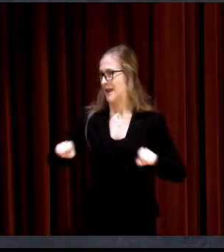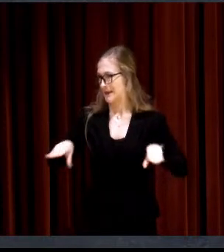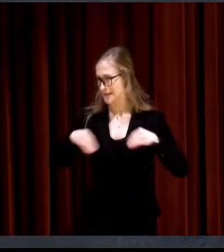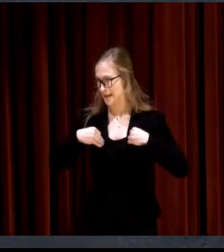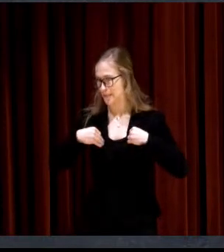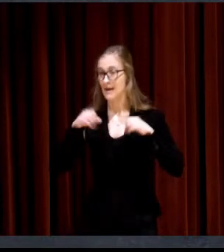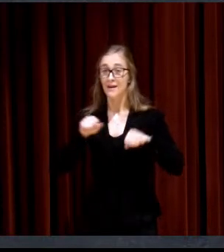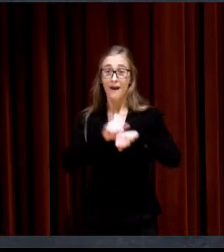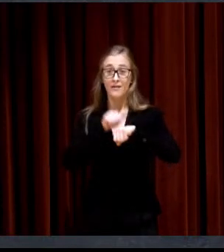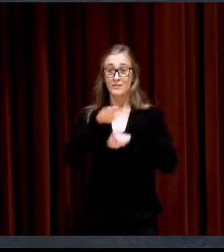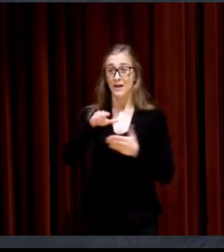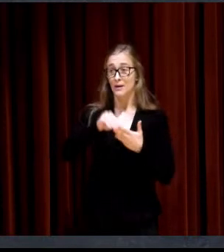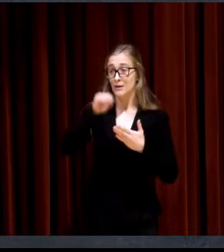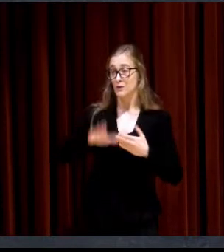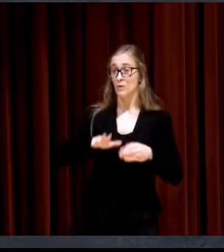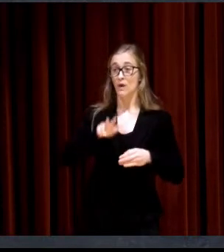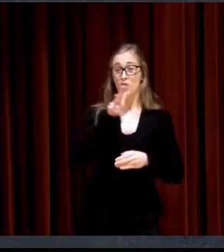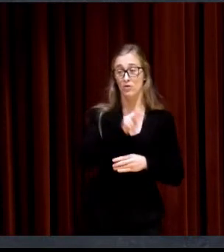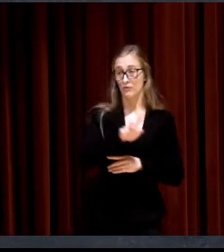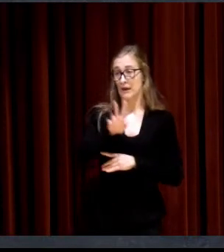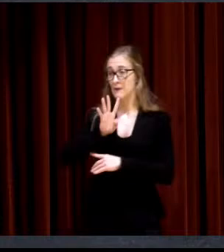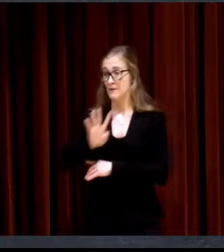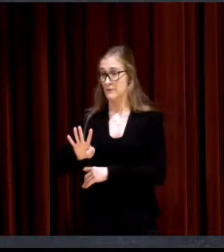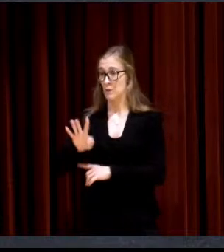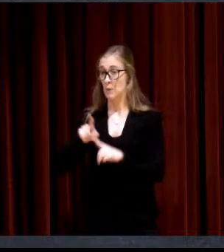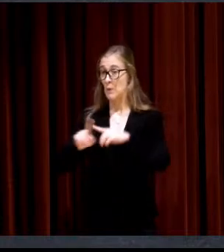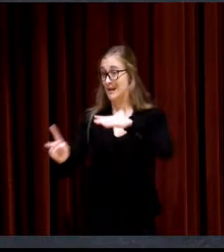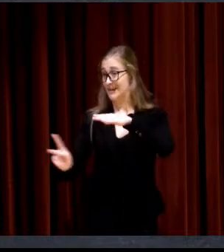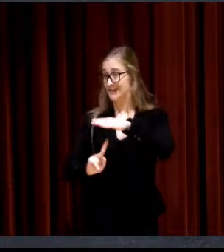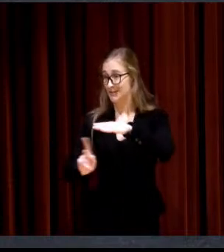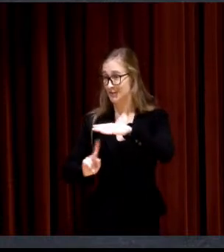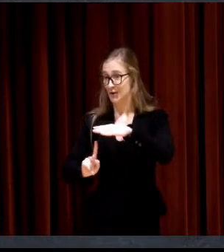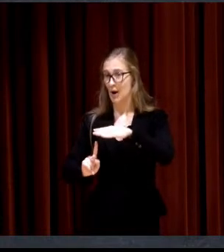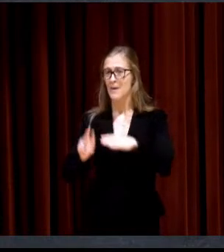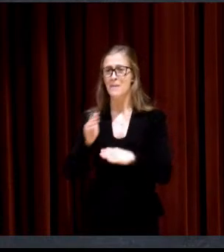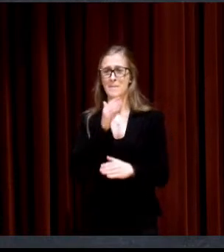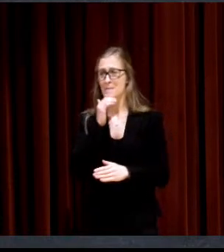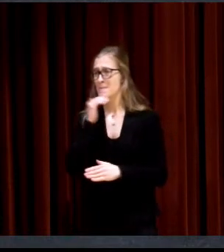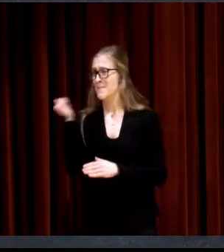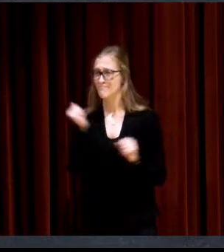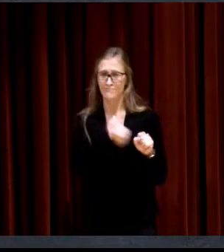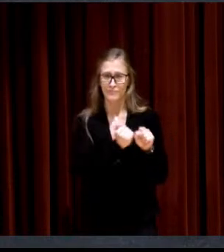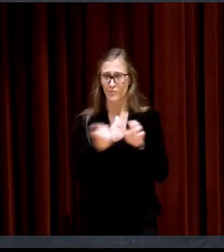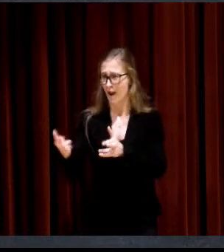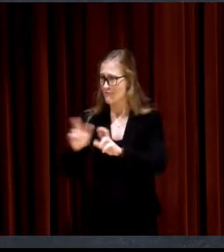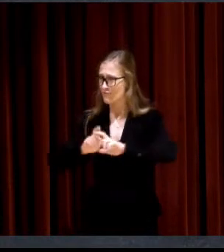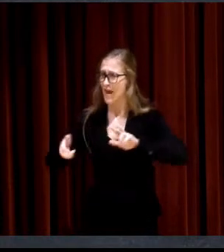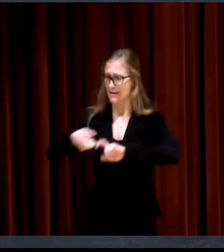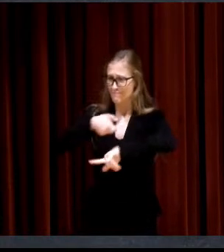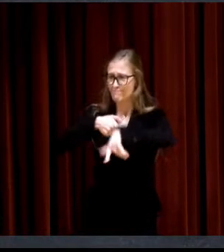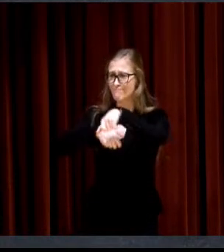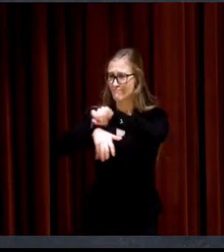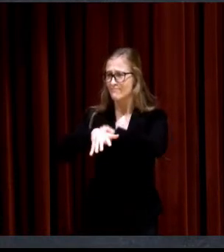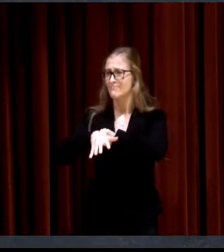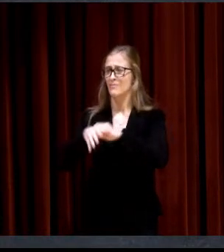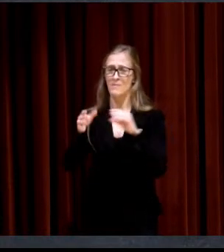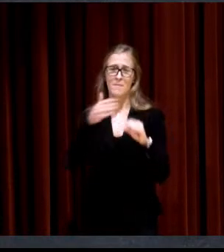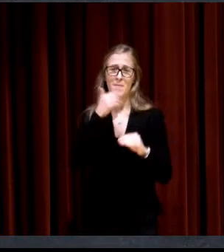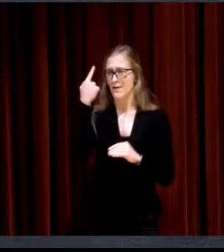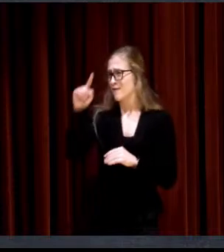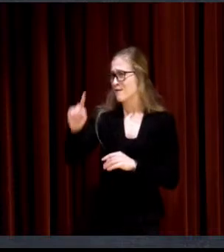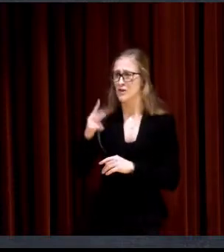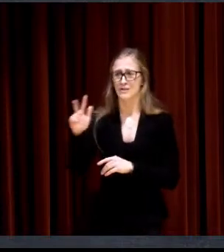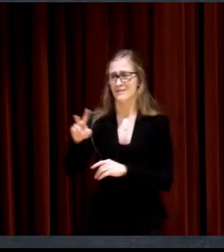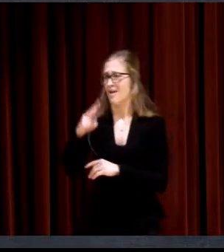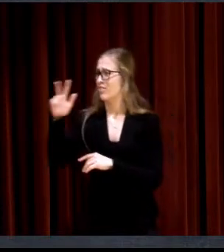send students, 3- and 4-year-olds, to kindergarten better prepared, then they're going to be better prepared for first grade, second grade, third